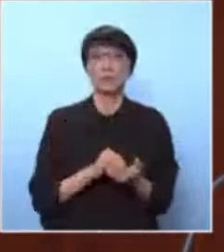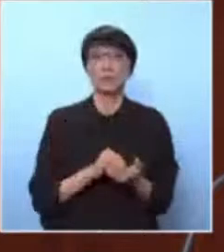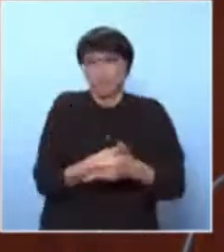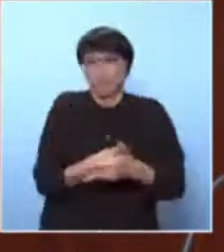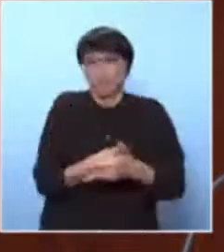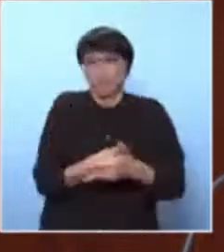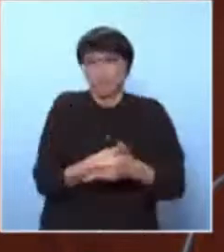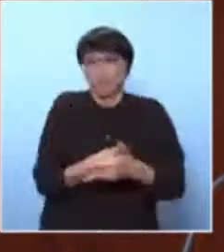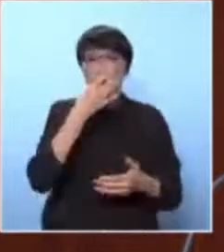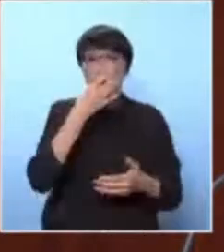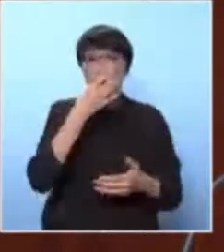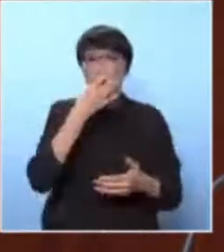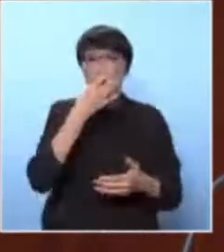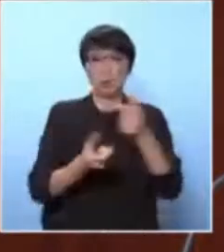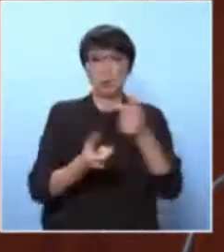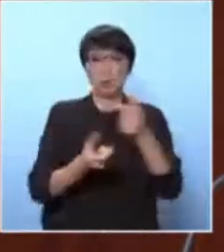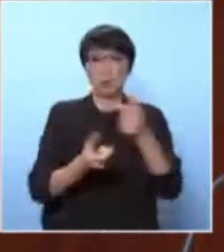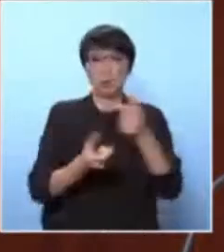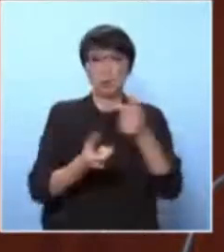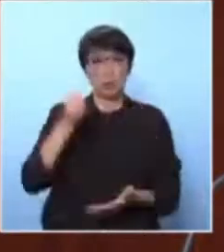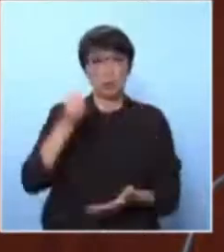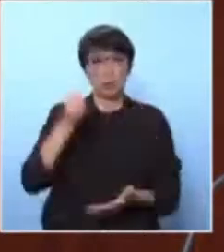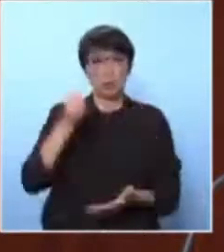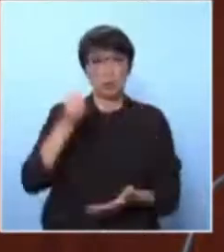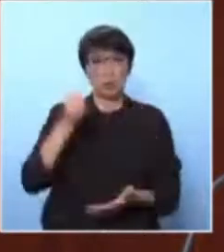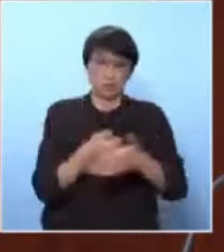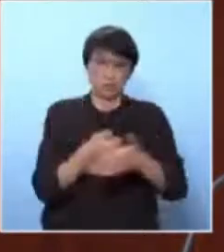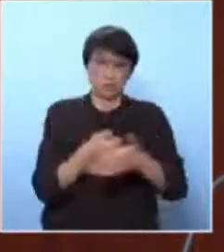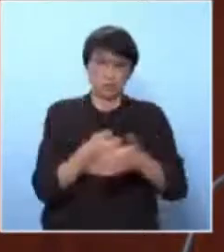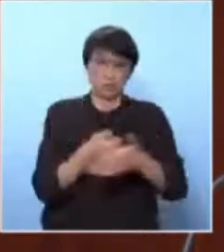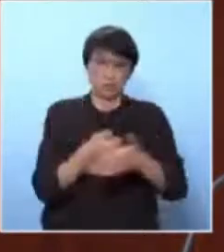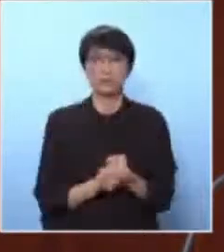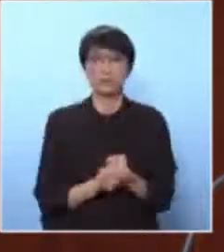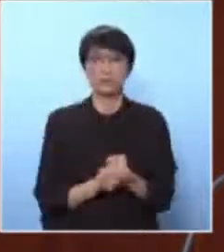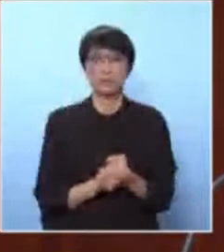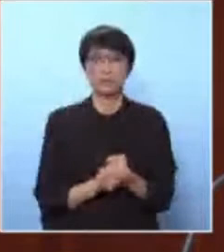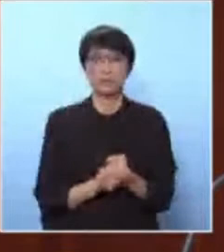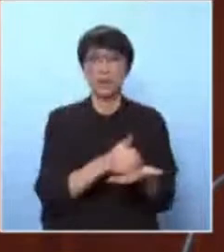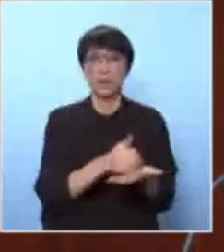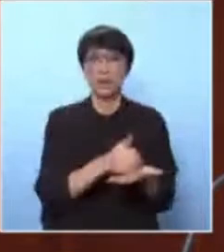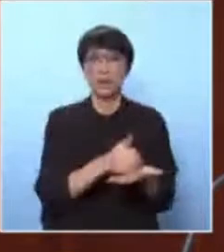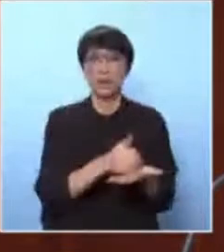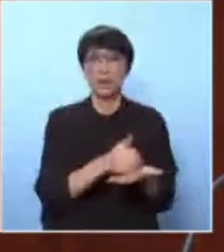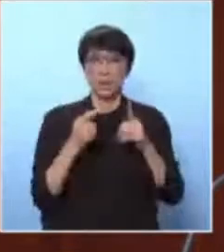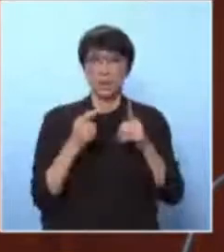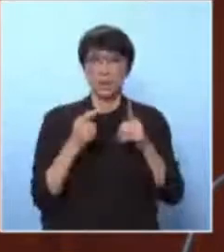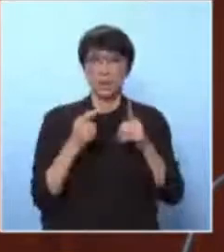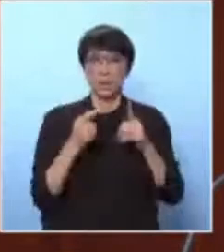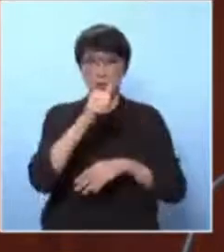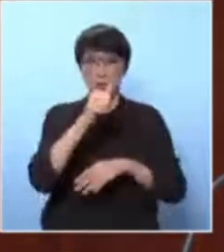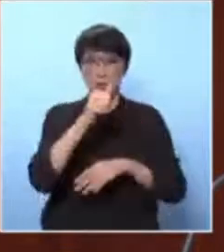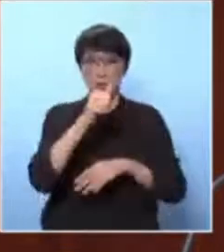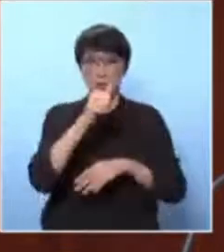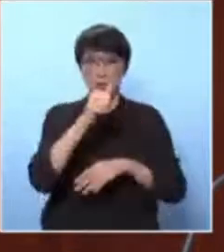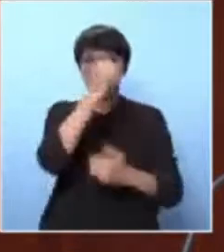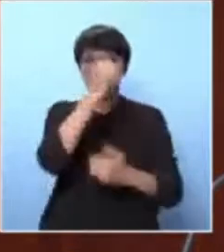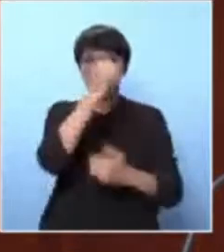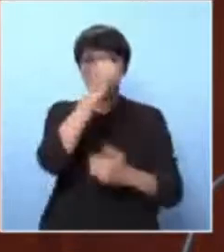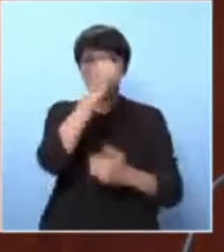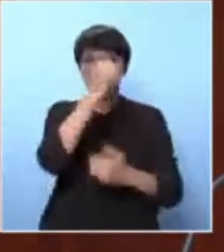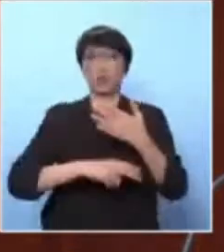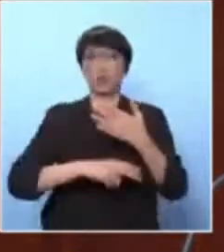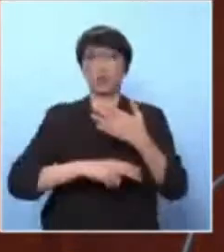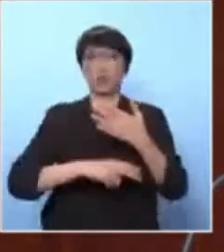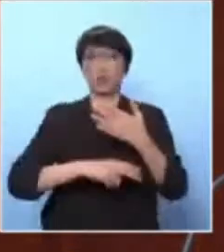To meet the imminent needs, we have, on a time-limited and non-permanent basis, enhanced the mechanism for admission